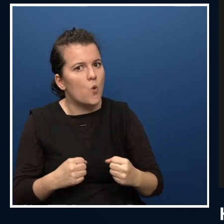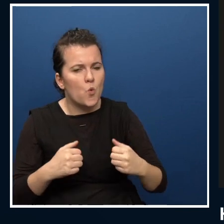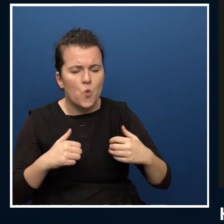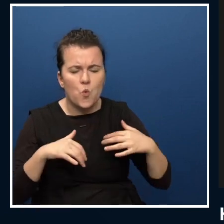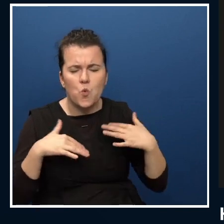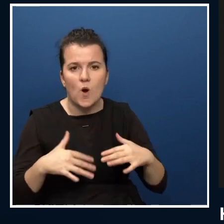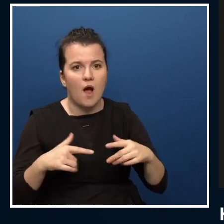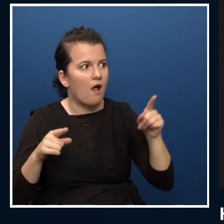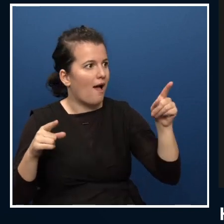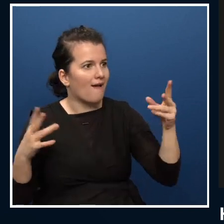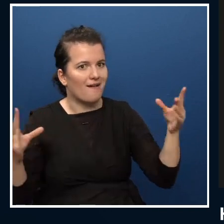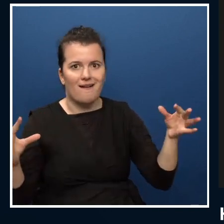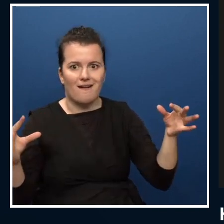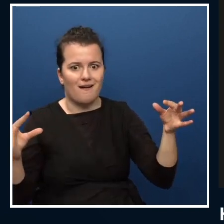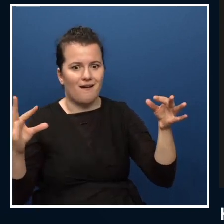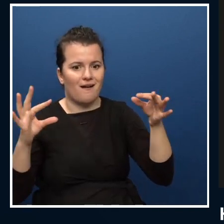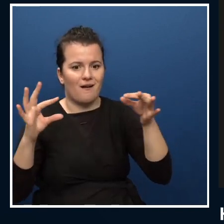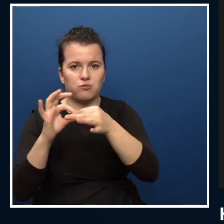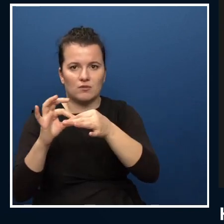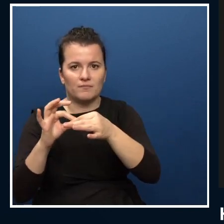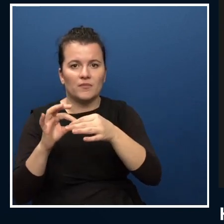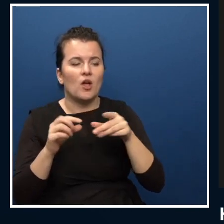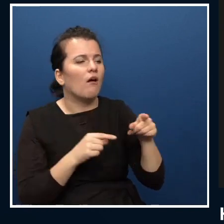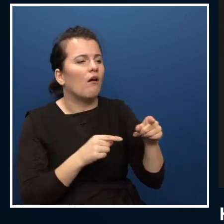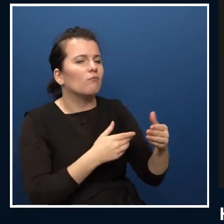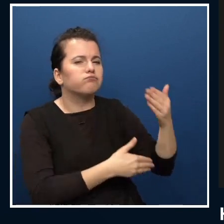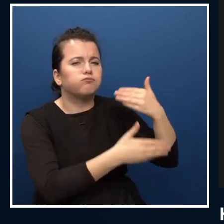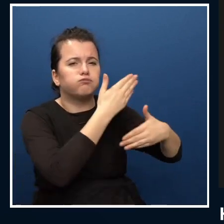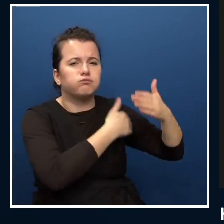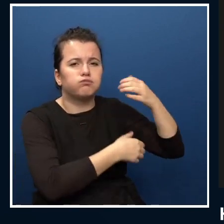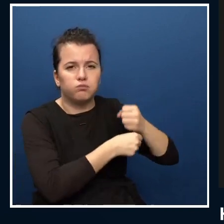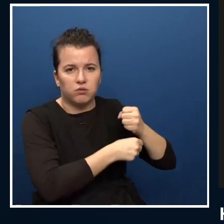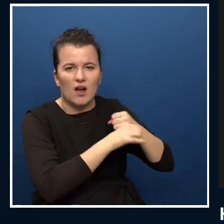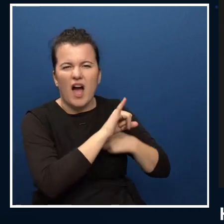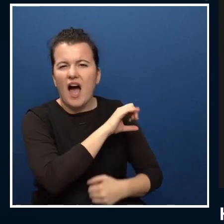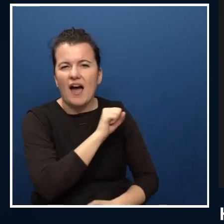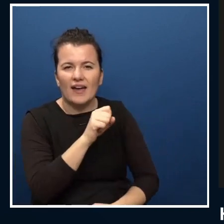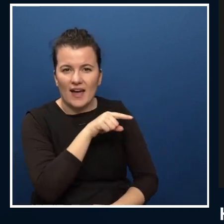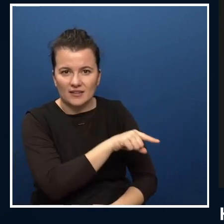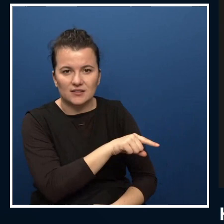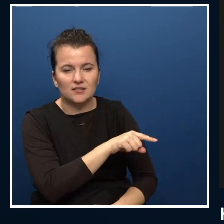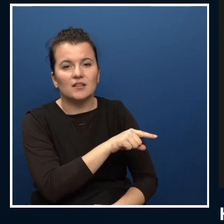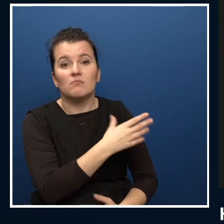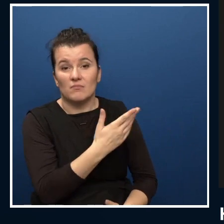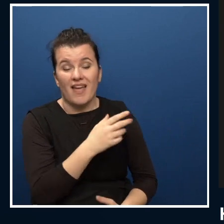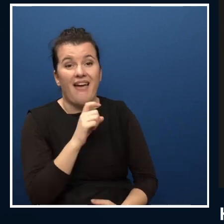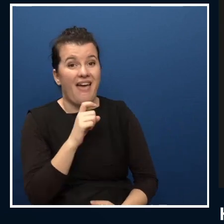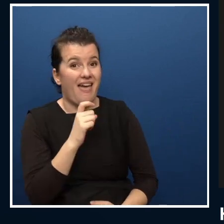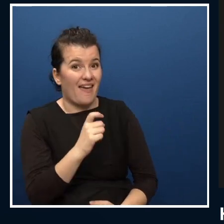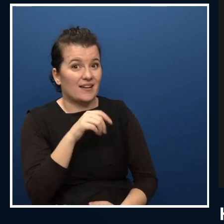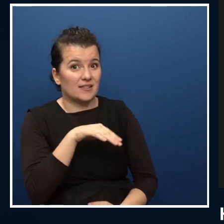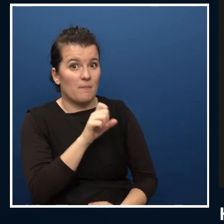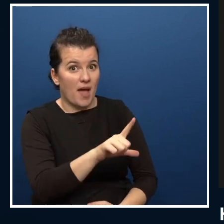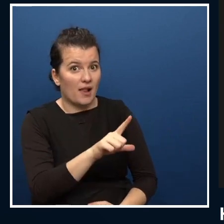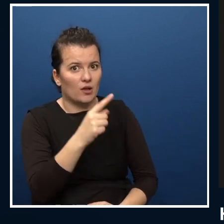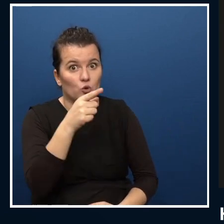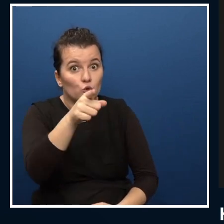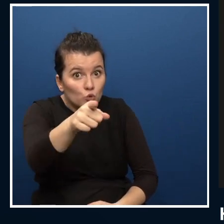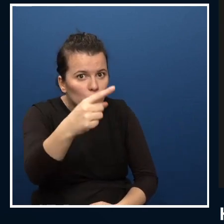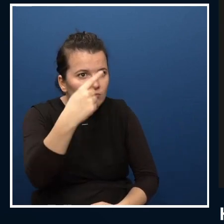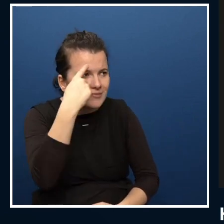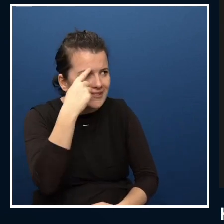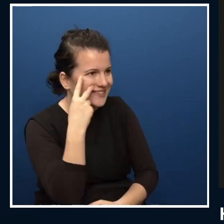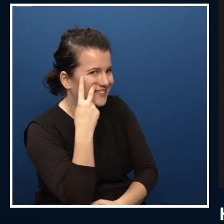who are doing legacy work on IIS, who are familiar with this XML file, should really take a moment to think about that. That was